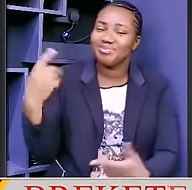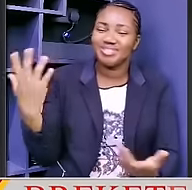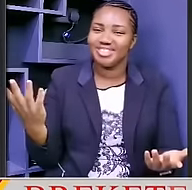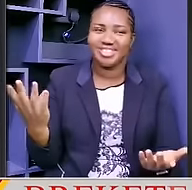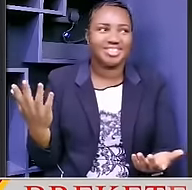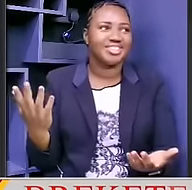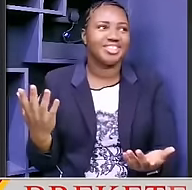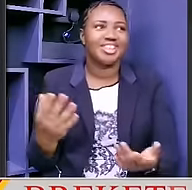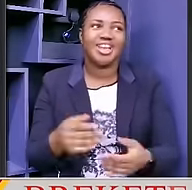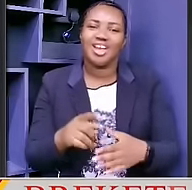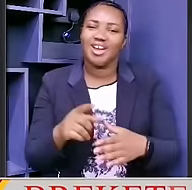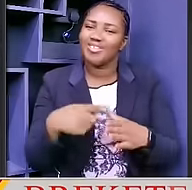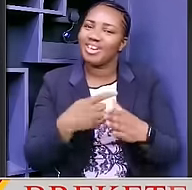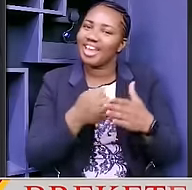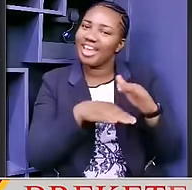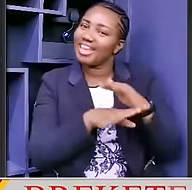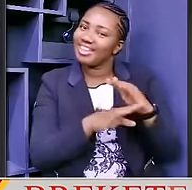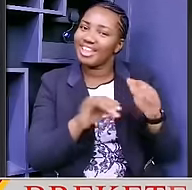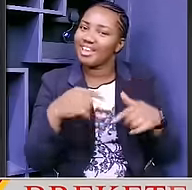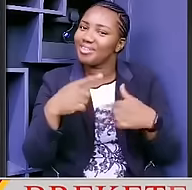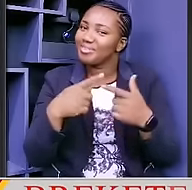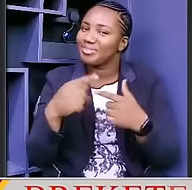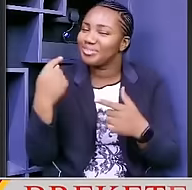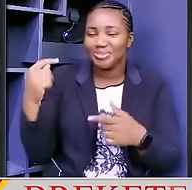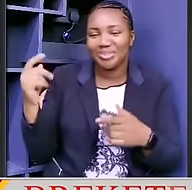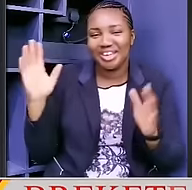When I enter, now I take advantage.